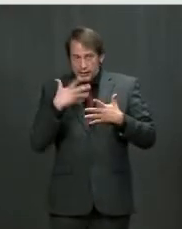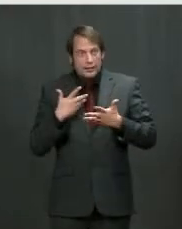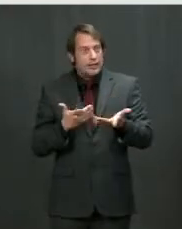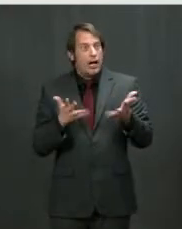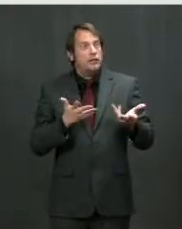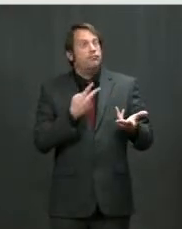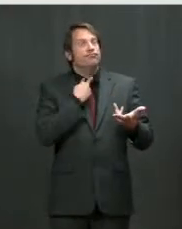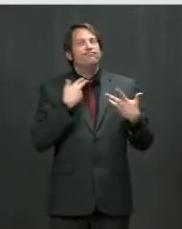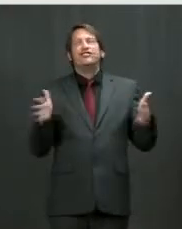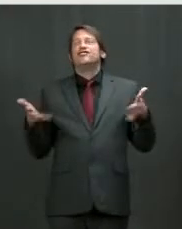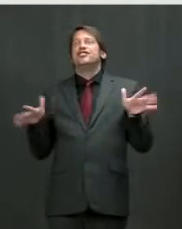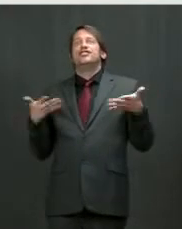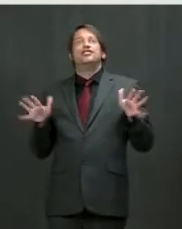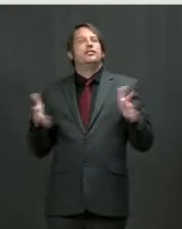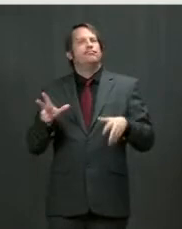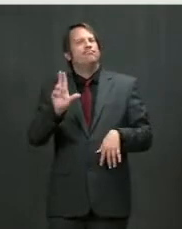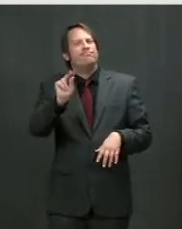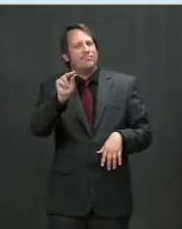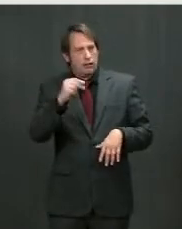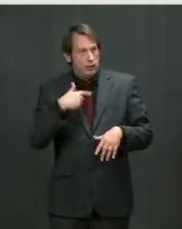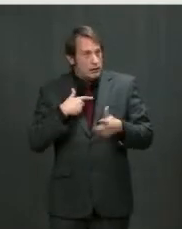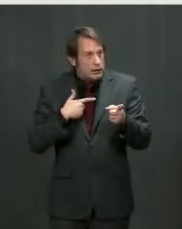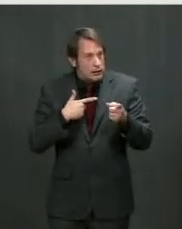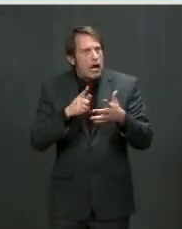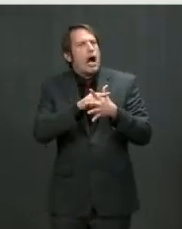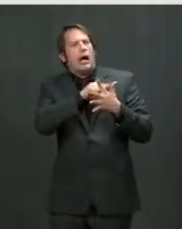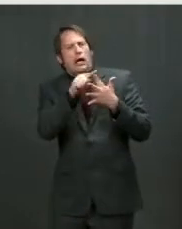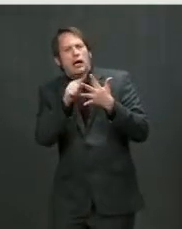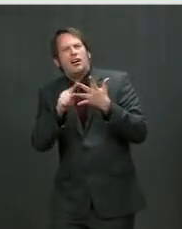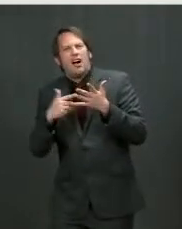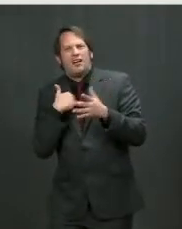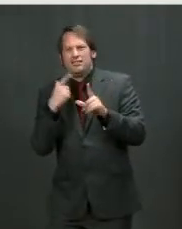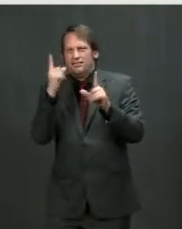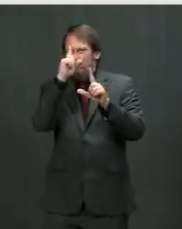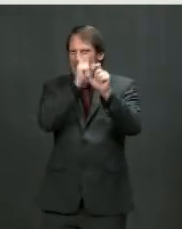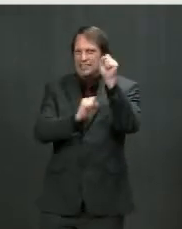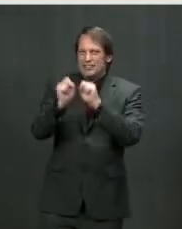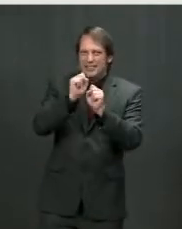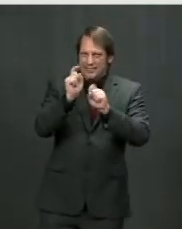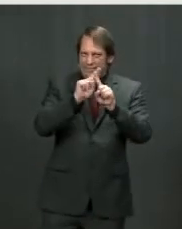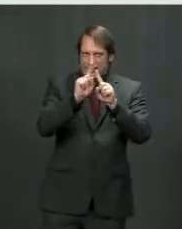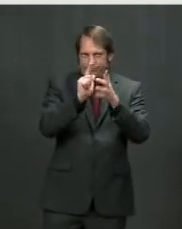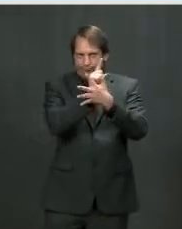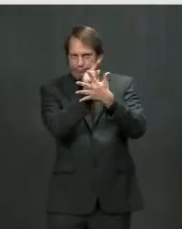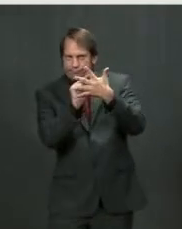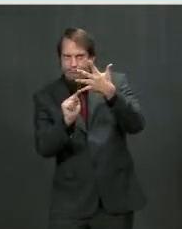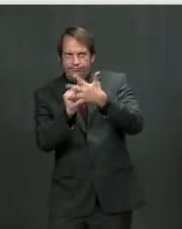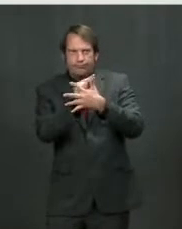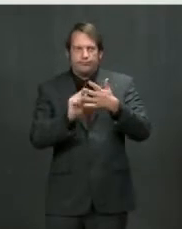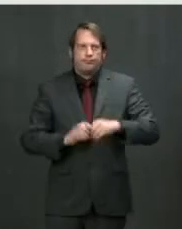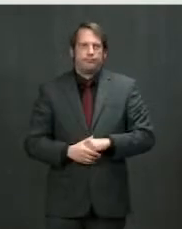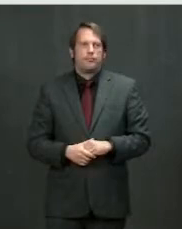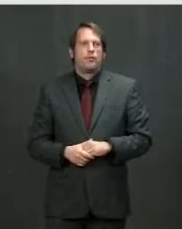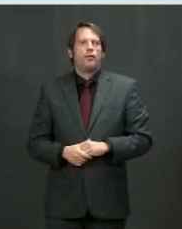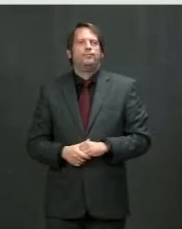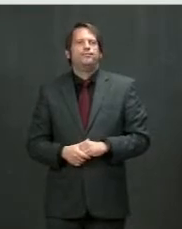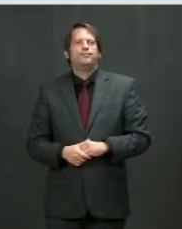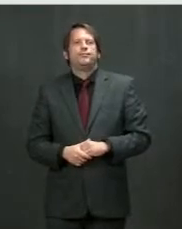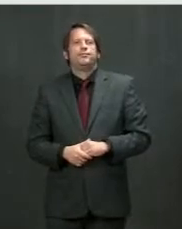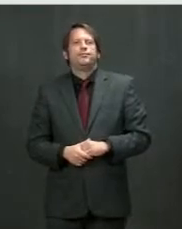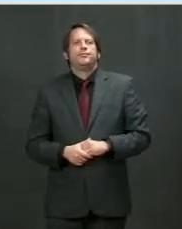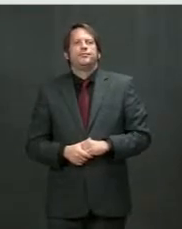tool. There are a menu of things, including staff, personnel, therapeutics,